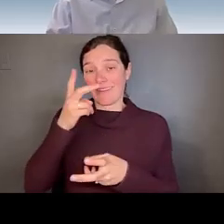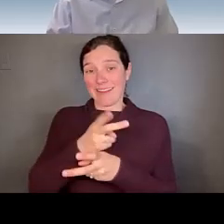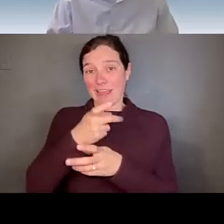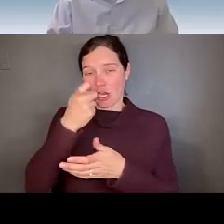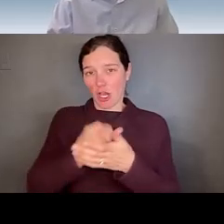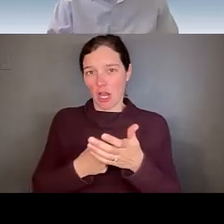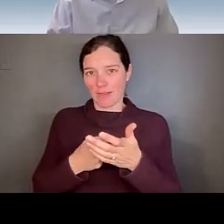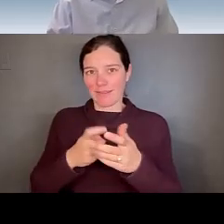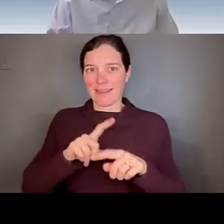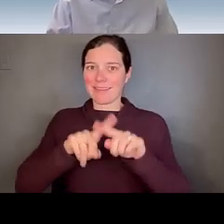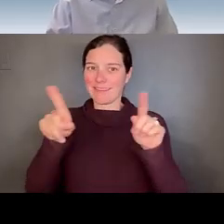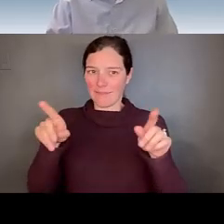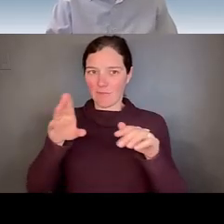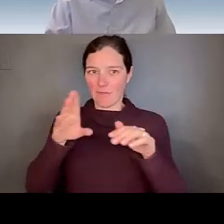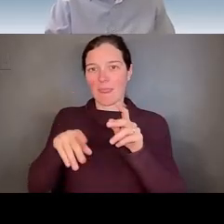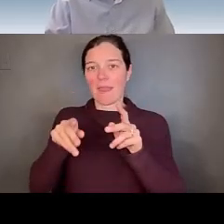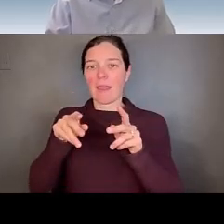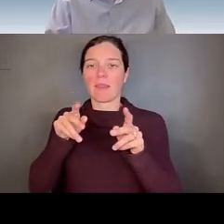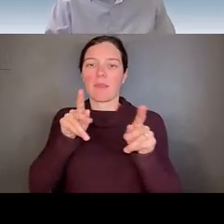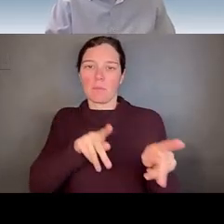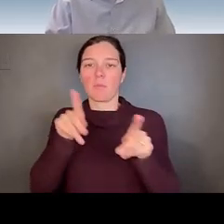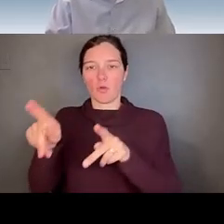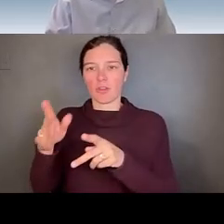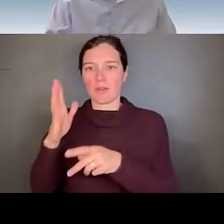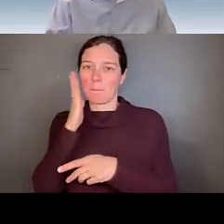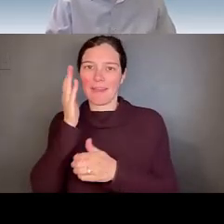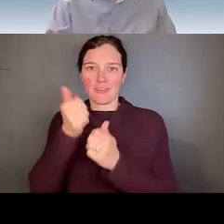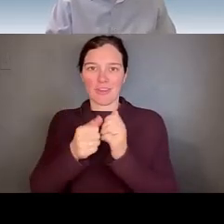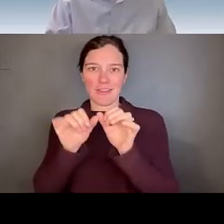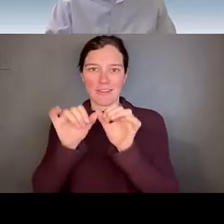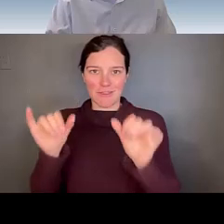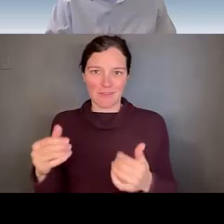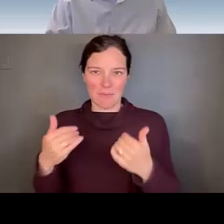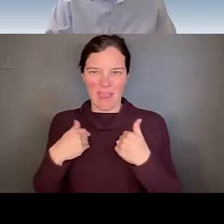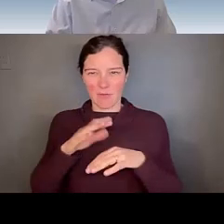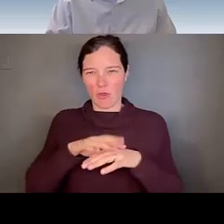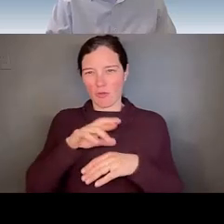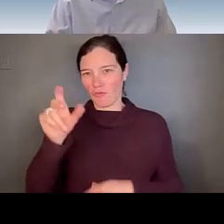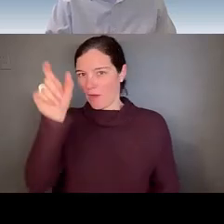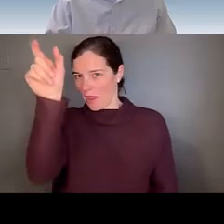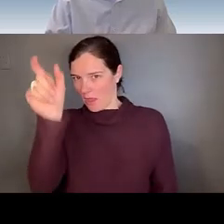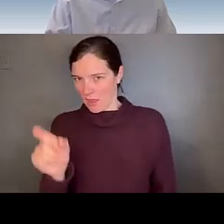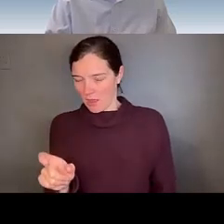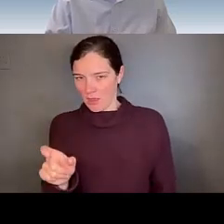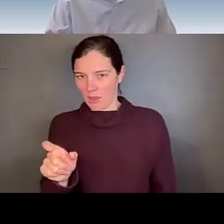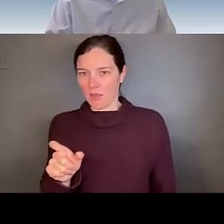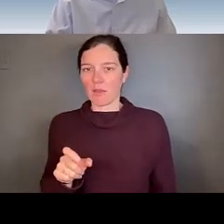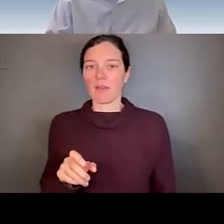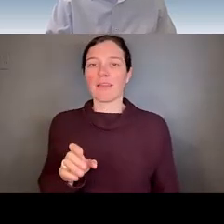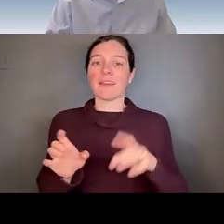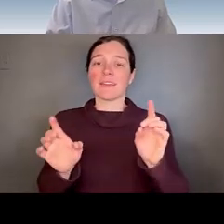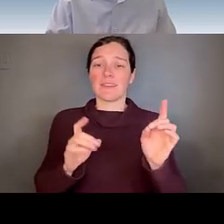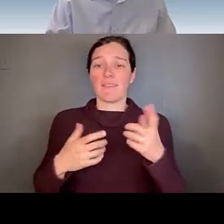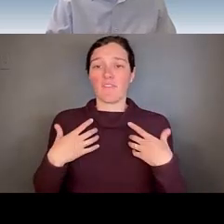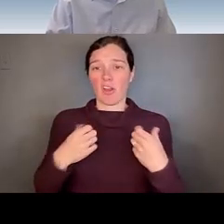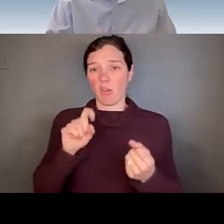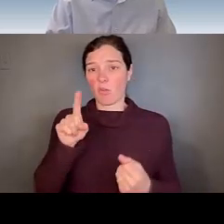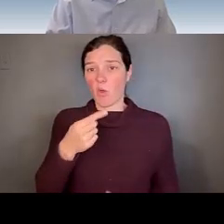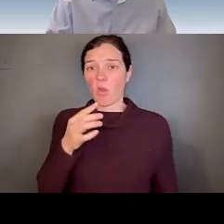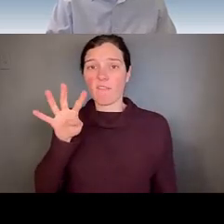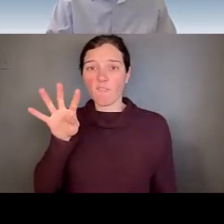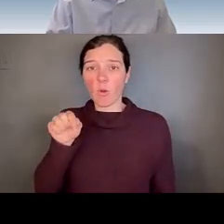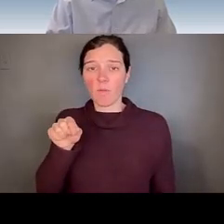very different than the proportion of beds each system has. On the right-hand side of this table, Denver Health only